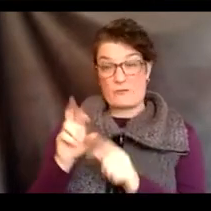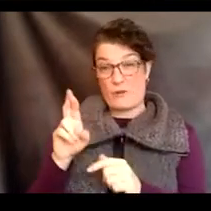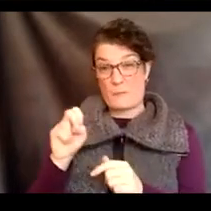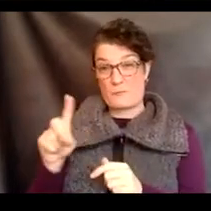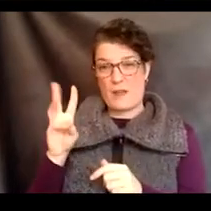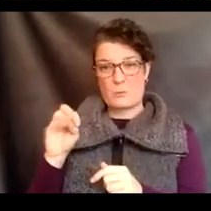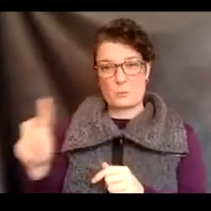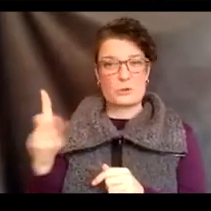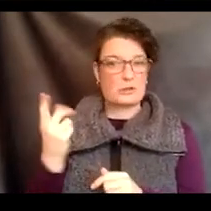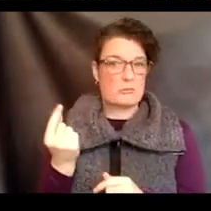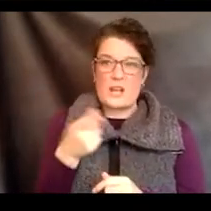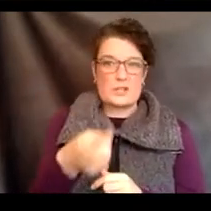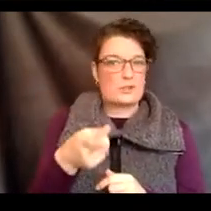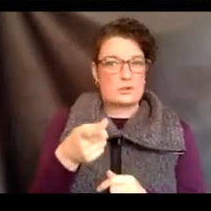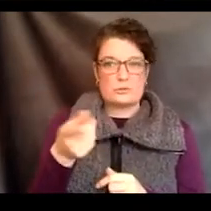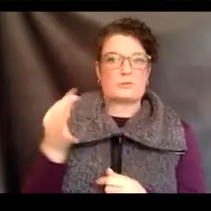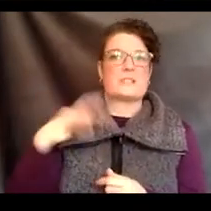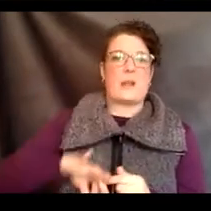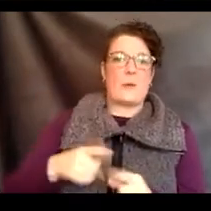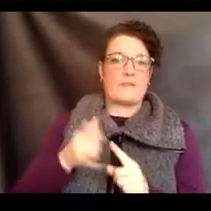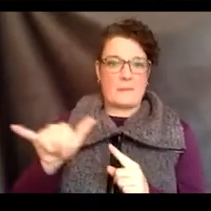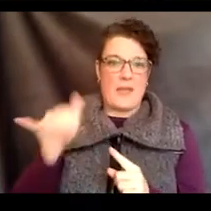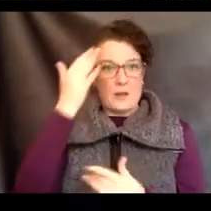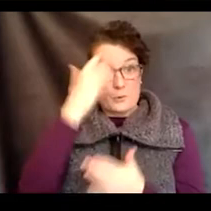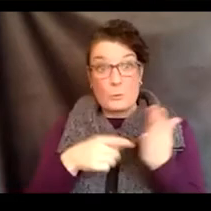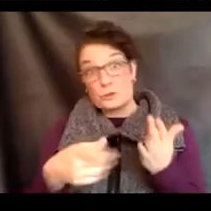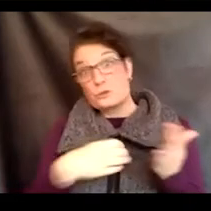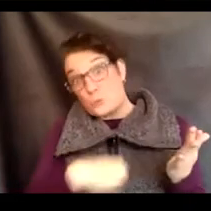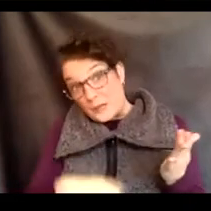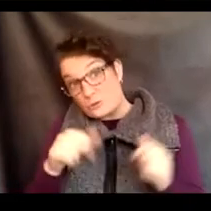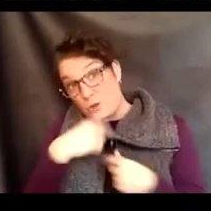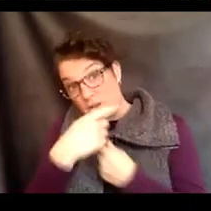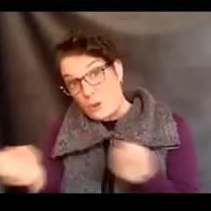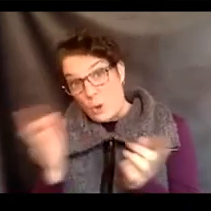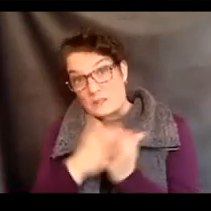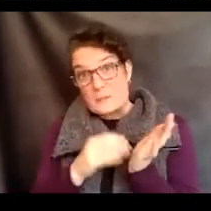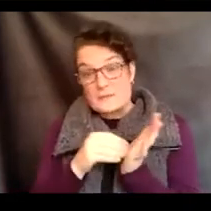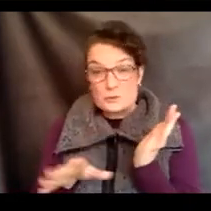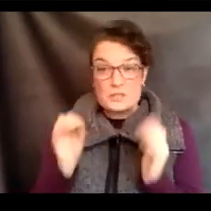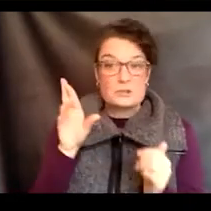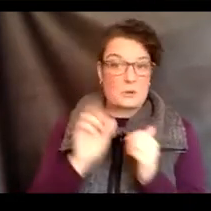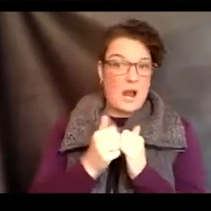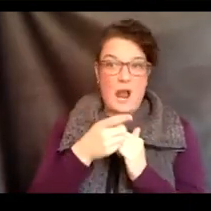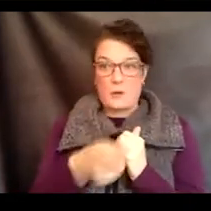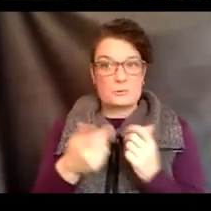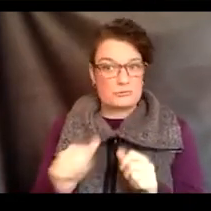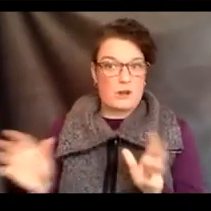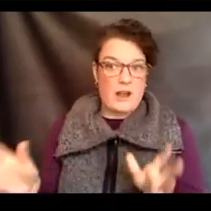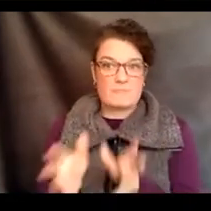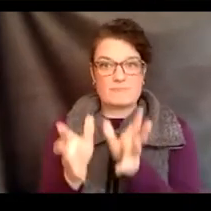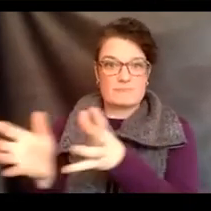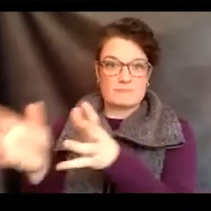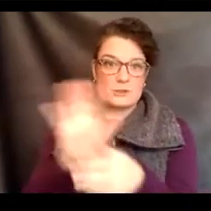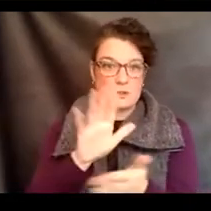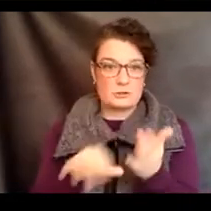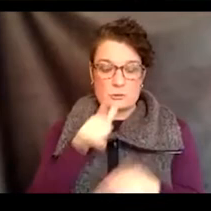of what did you take away from that, knowing of what you wished you could have maybe told some of those students, or, you know, how you try and guide the students that you work with?